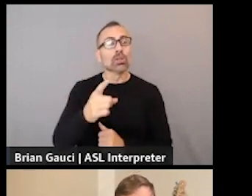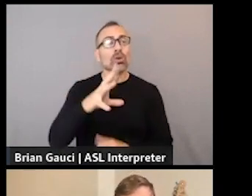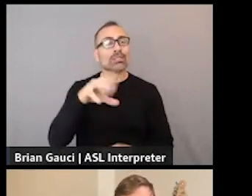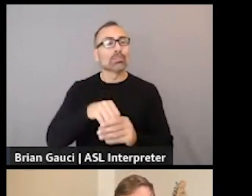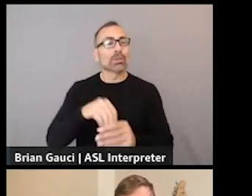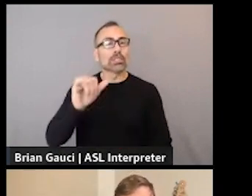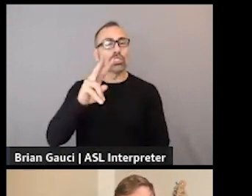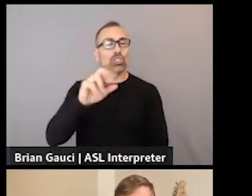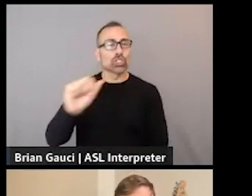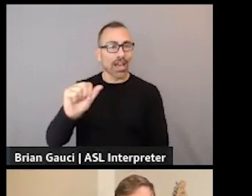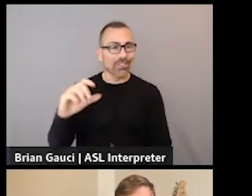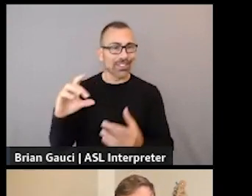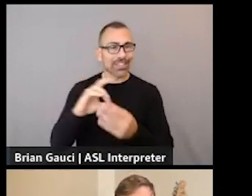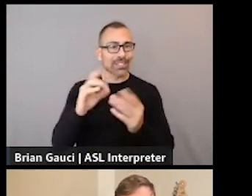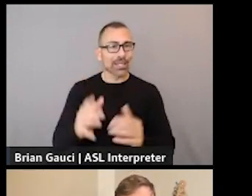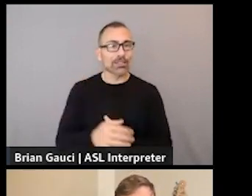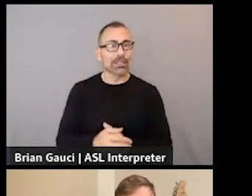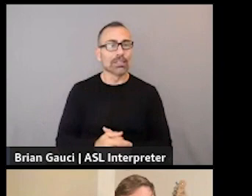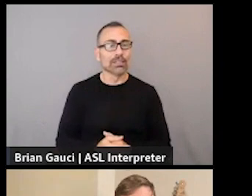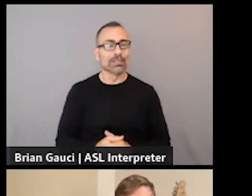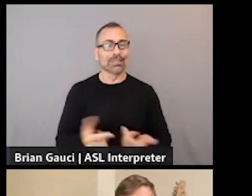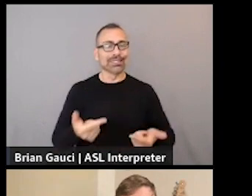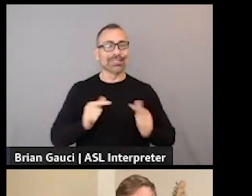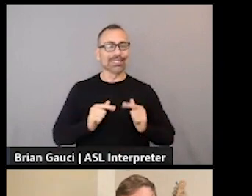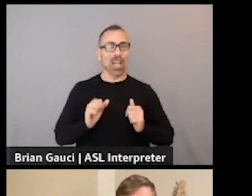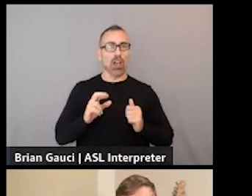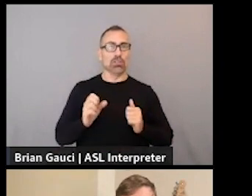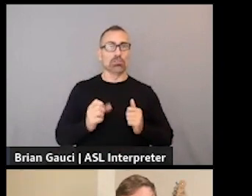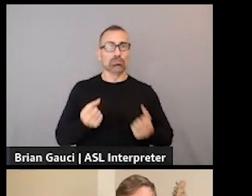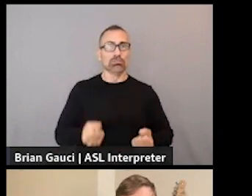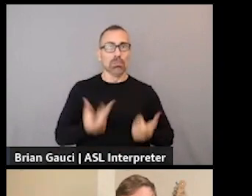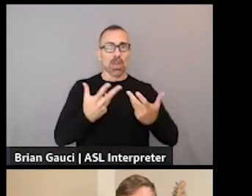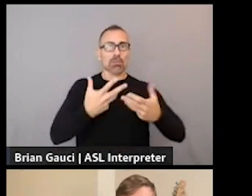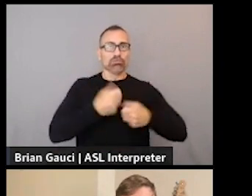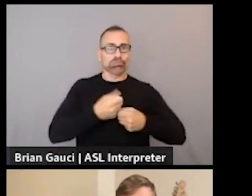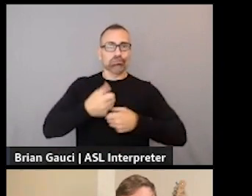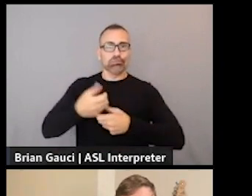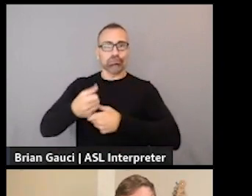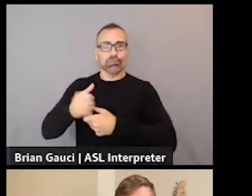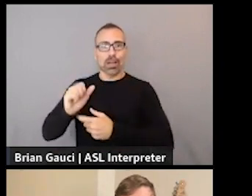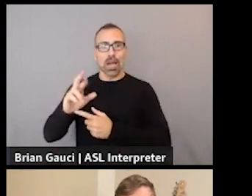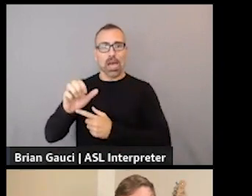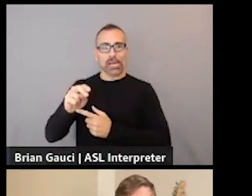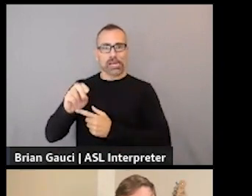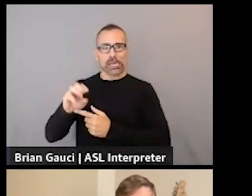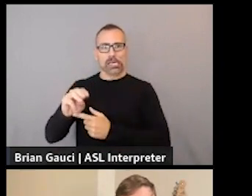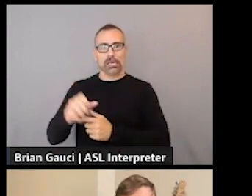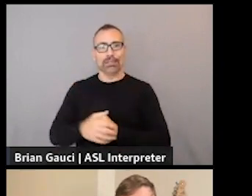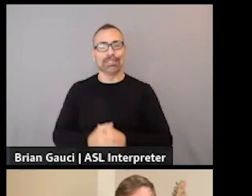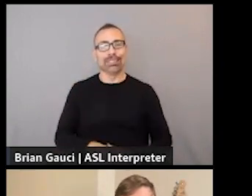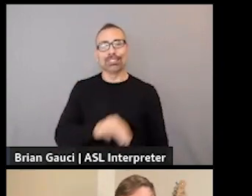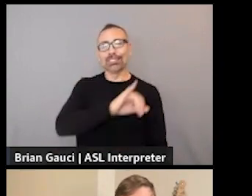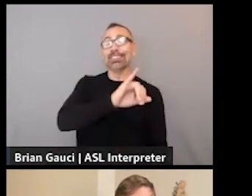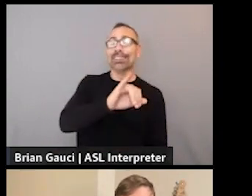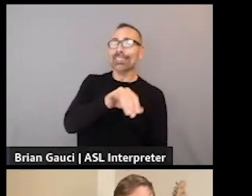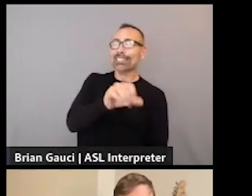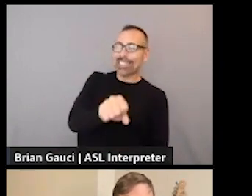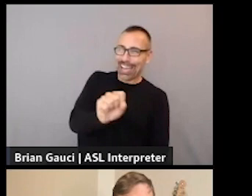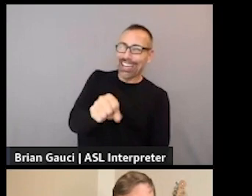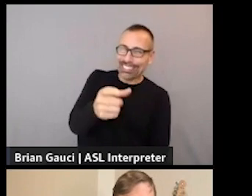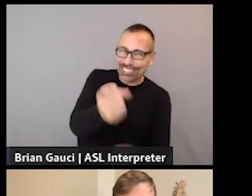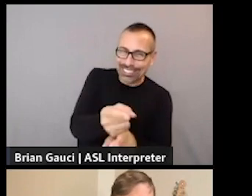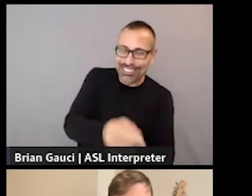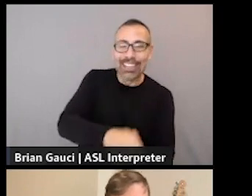then a whole lot of acronyms. Acronym soup over here. Yeah, sorry about that. That's it. So JDBC, they're